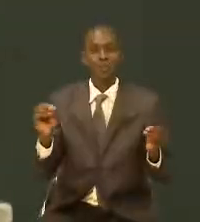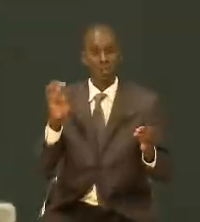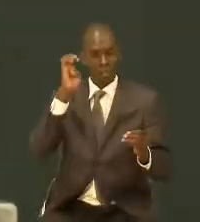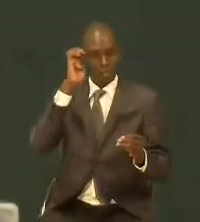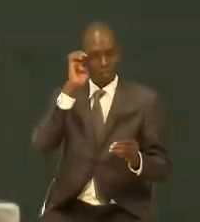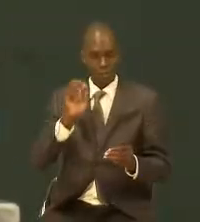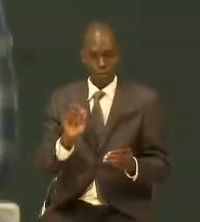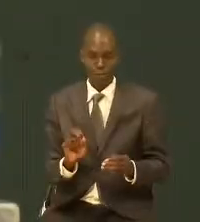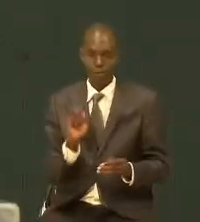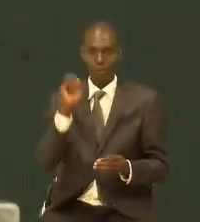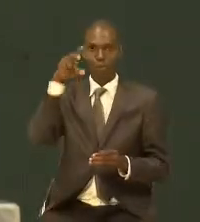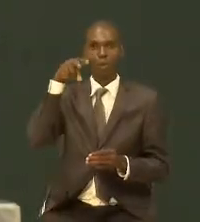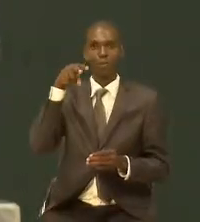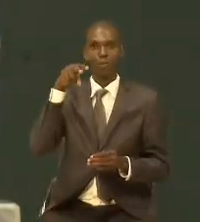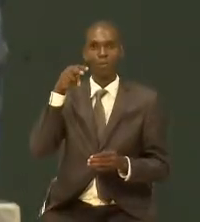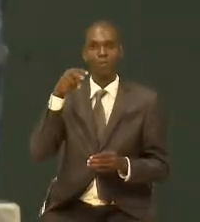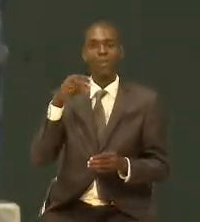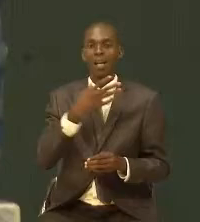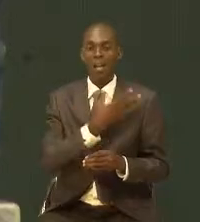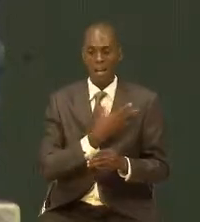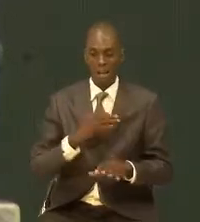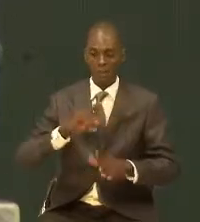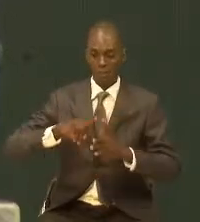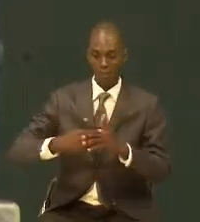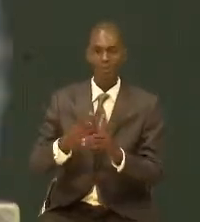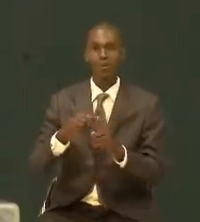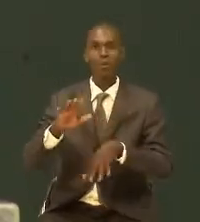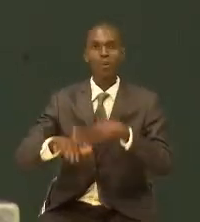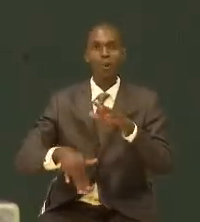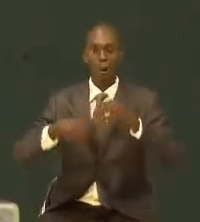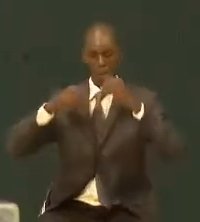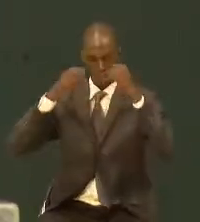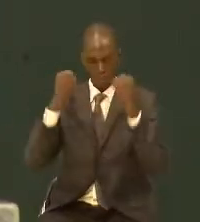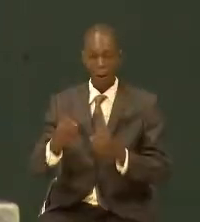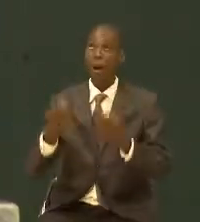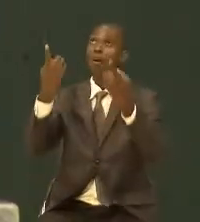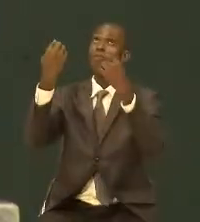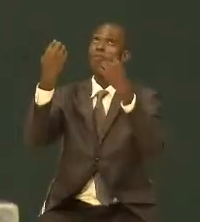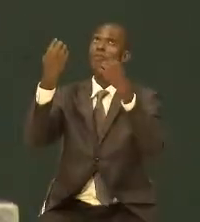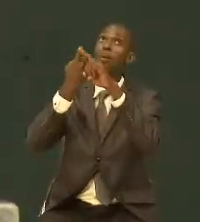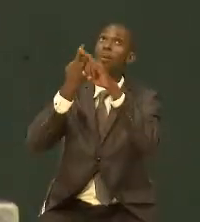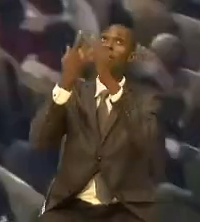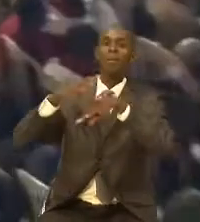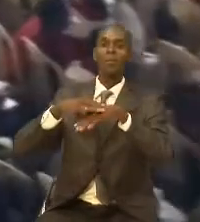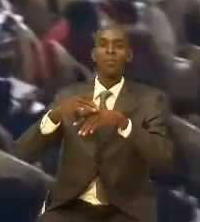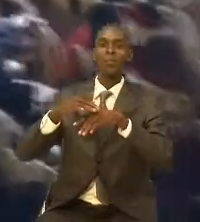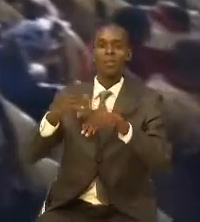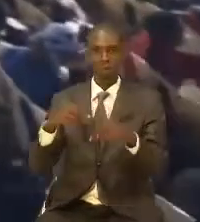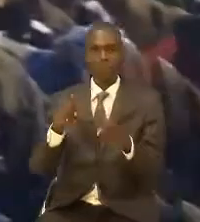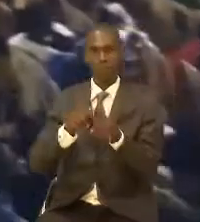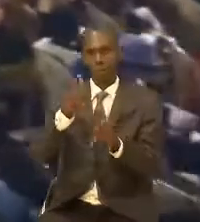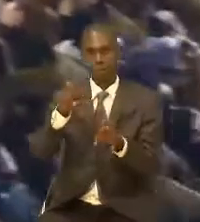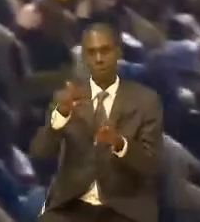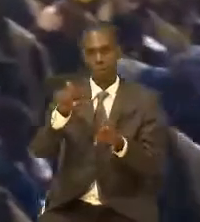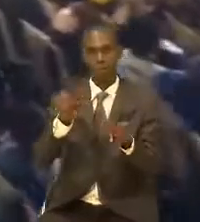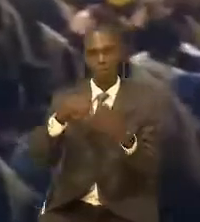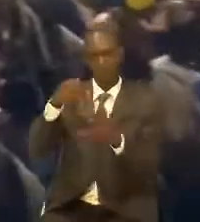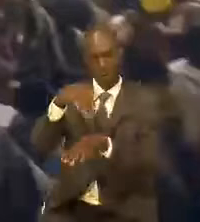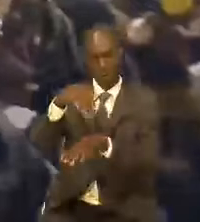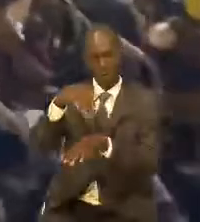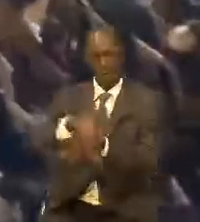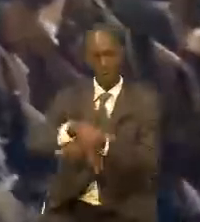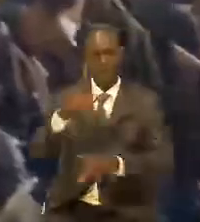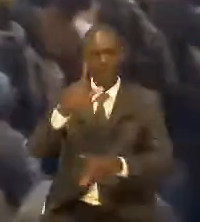jumped up and it worked power came from heaven as he's coming to you tonight say he's coming to me